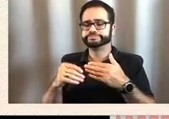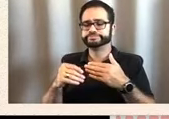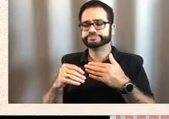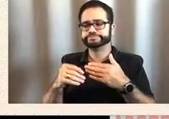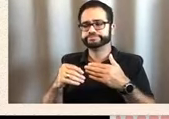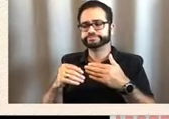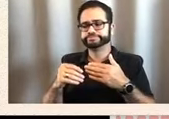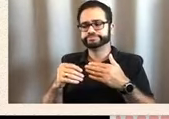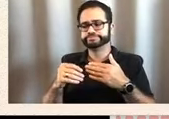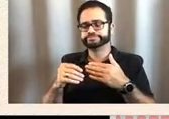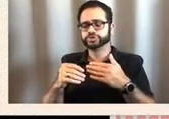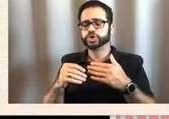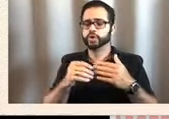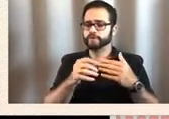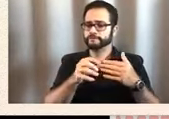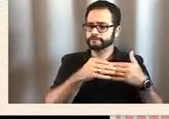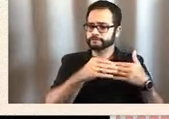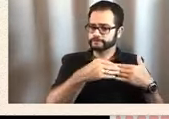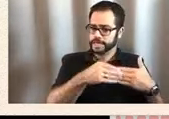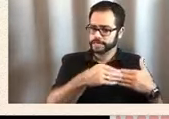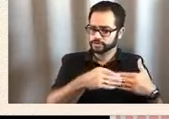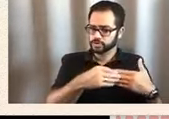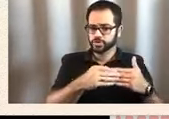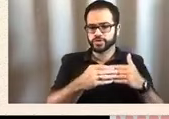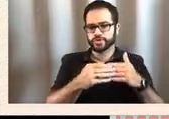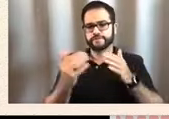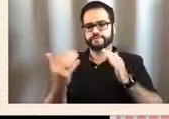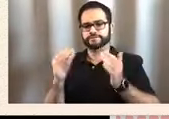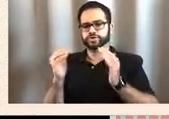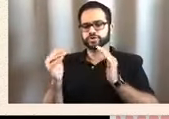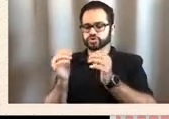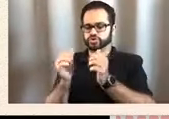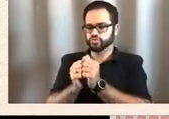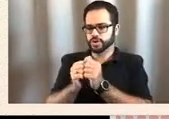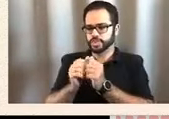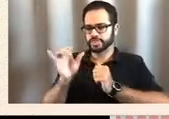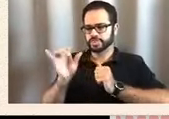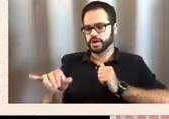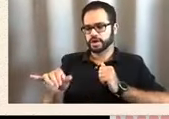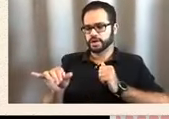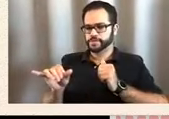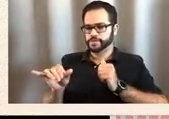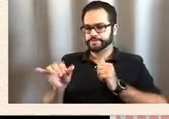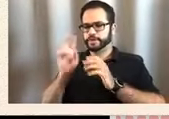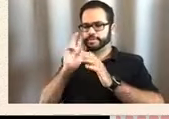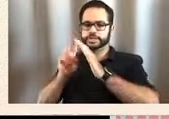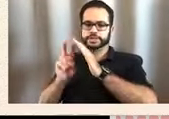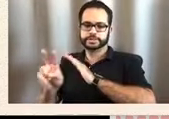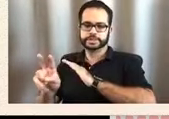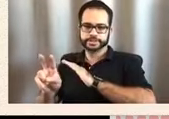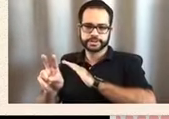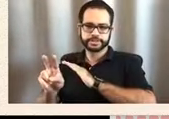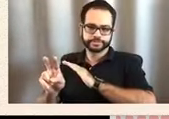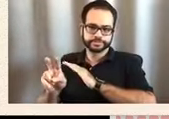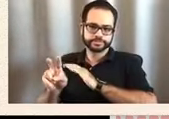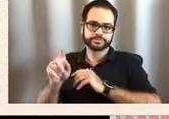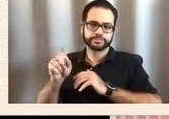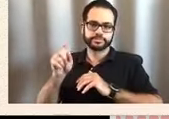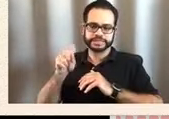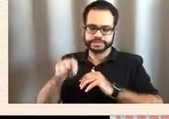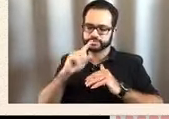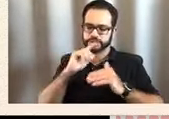versus having that degree of predictability, and it needs to be an even match.